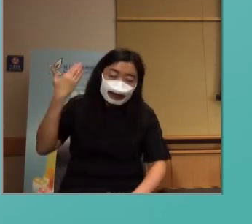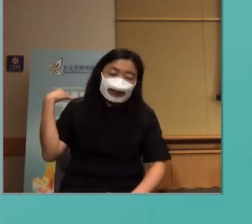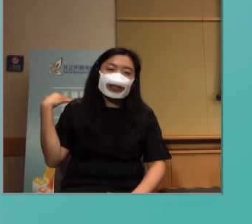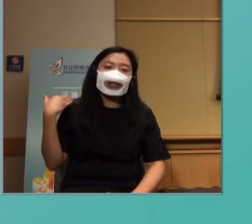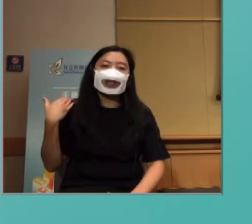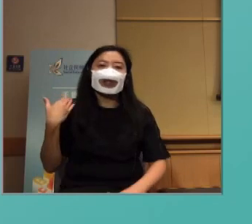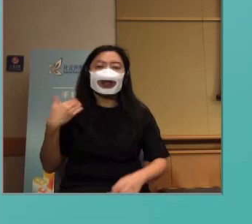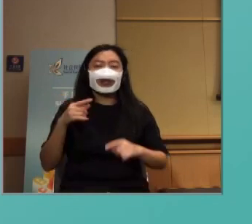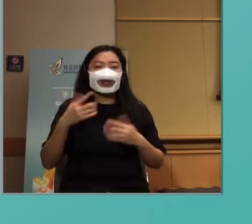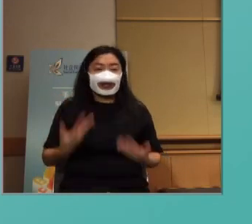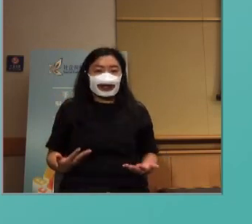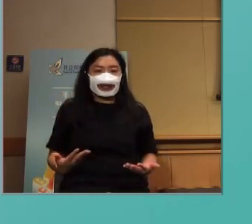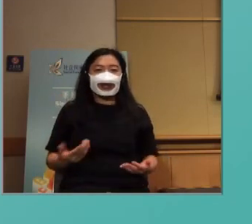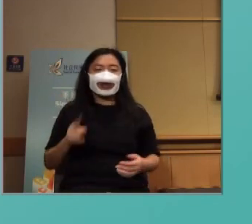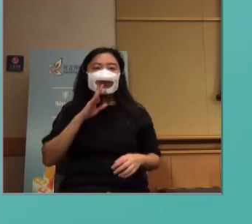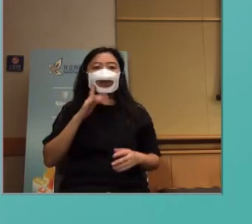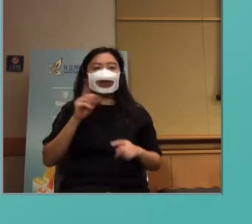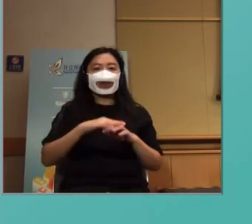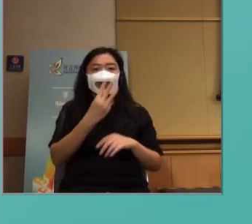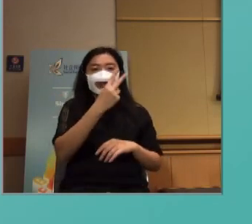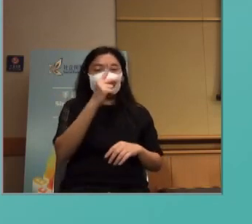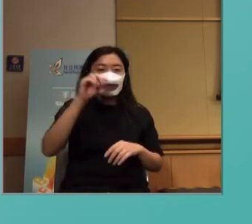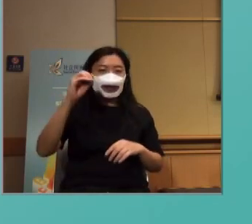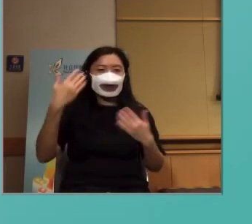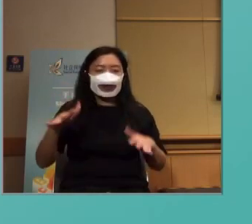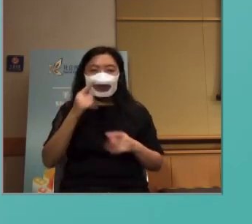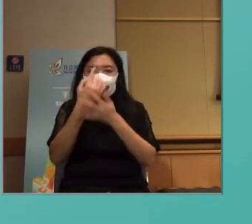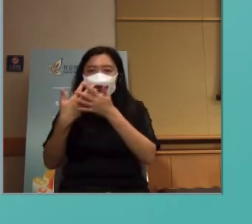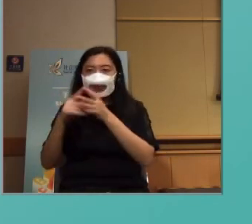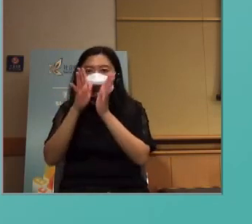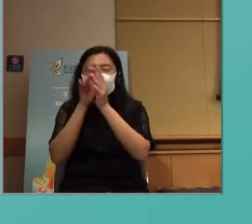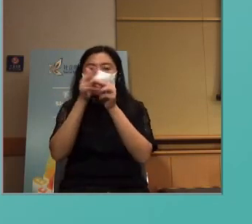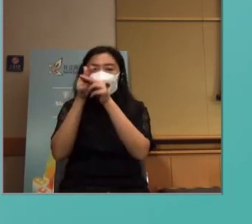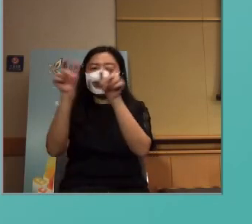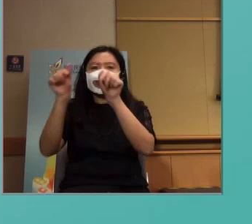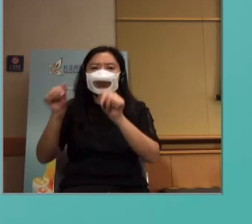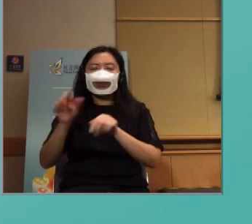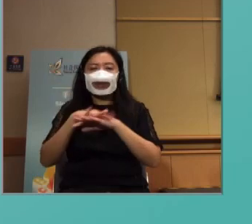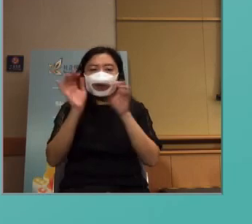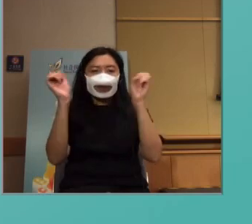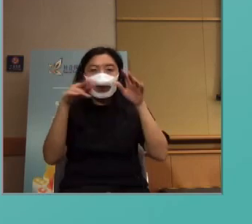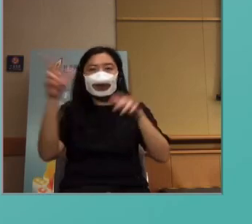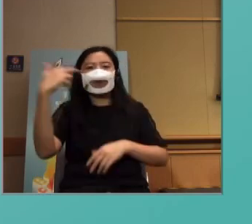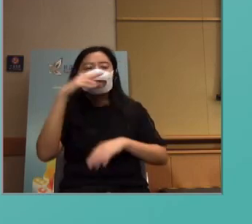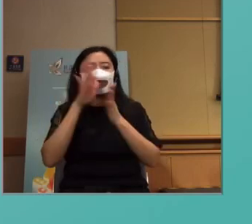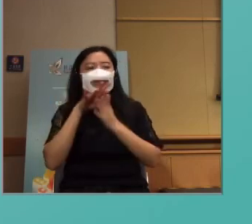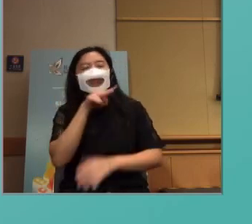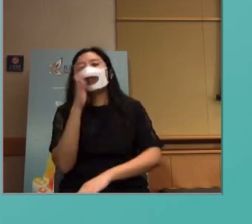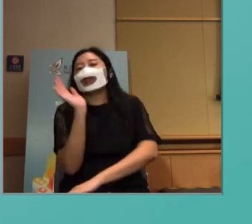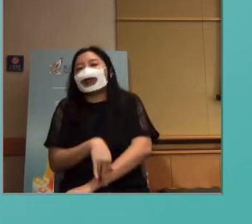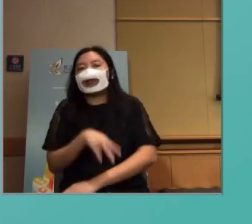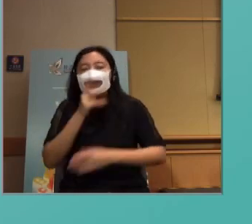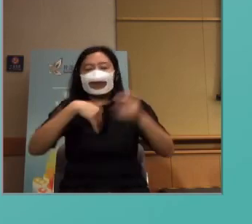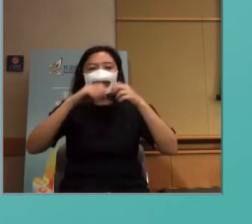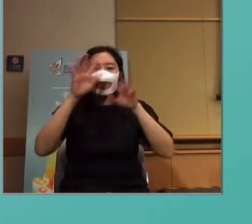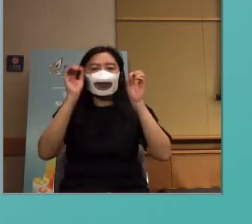you did it. Nah, humbug. So how do you recreate value for these cultural